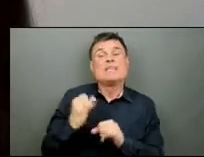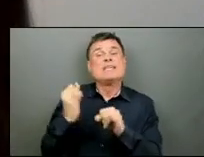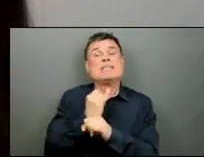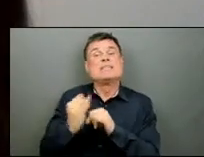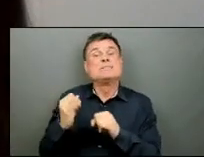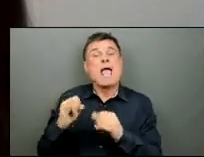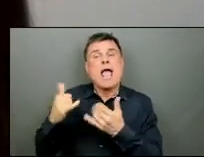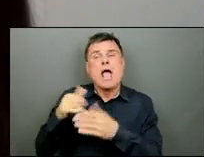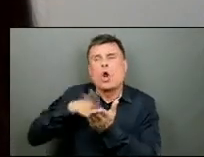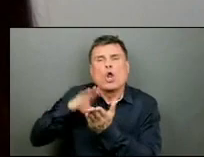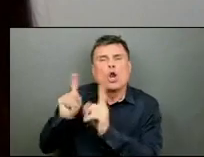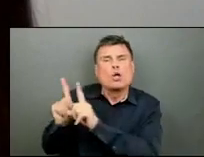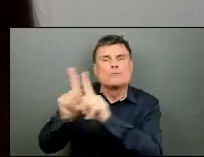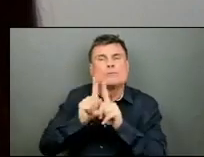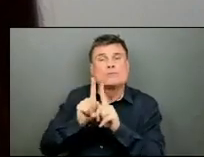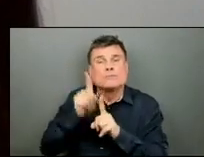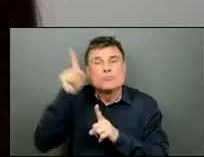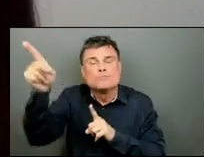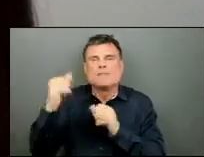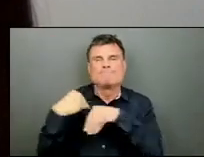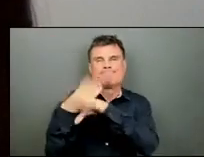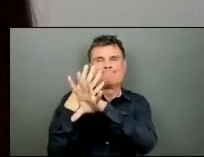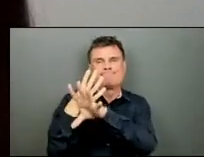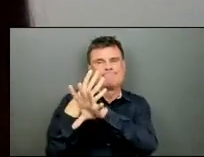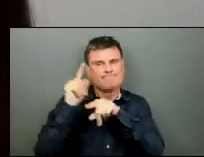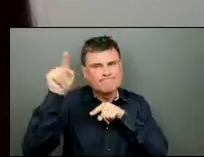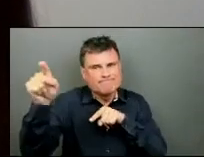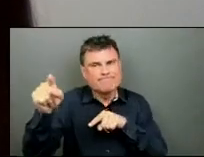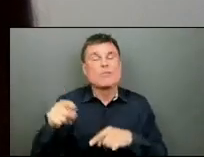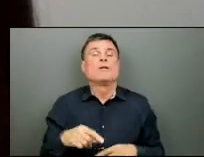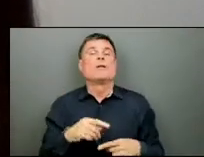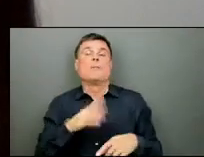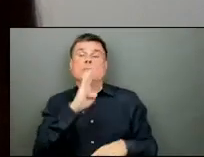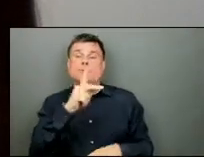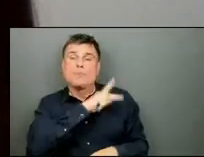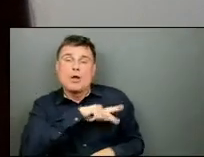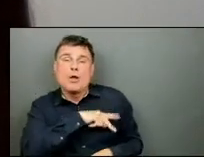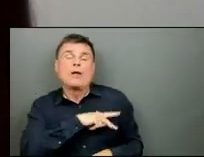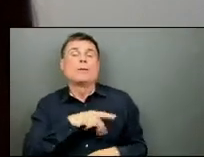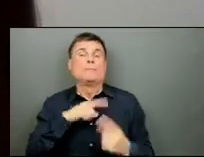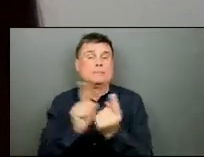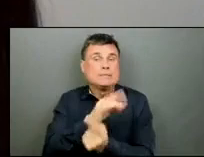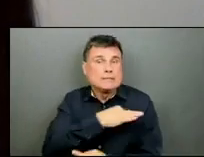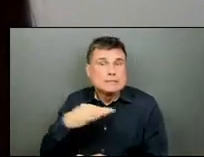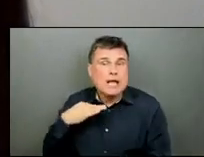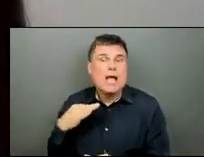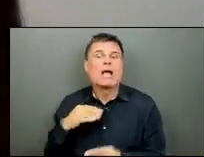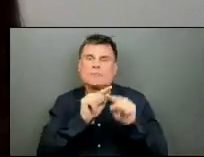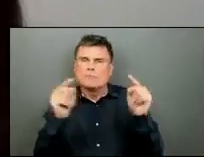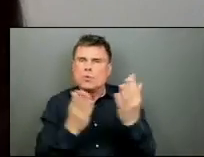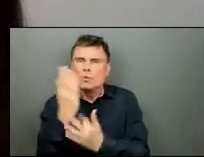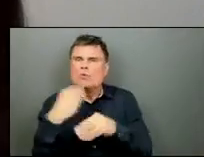the BC Parks environment, introducing us to staff in different program areas, incorporating us into the workplace culture, and supporting us